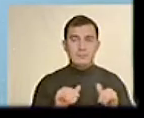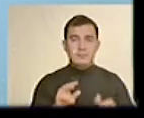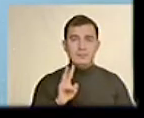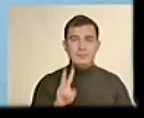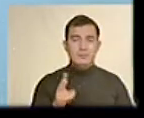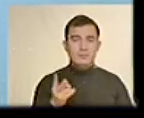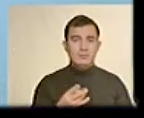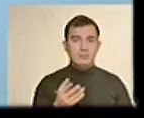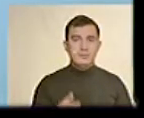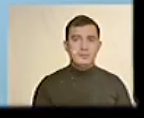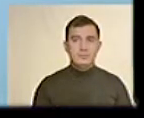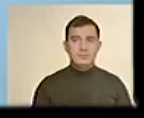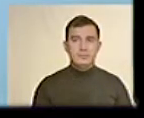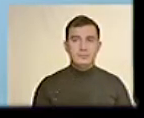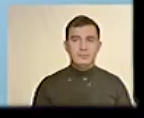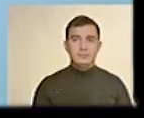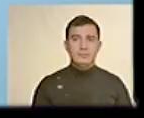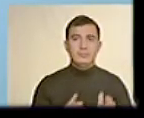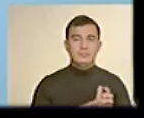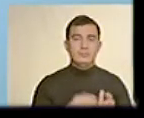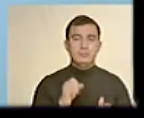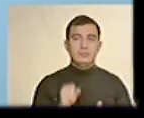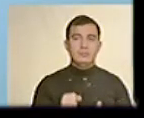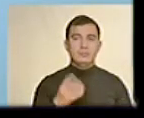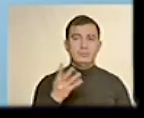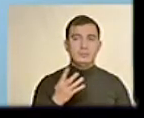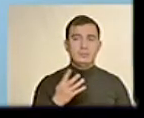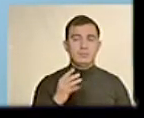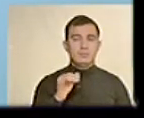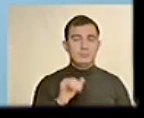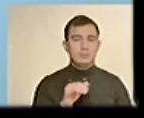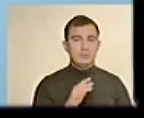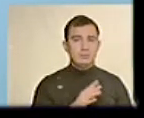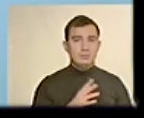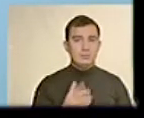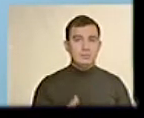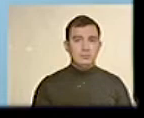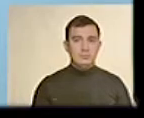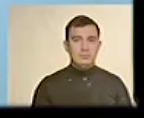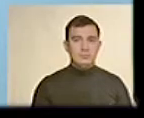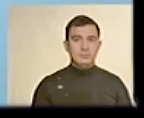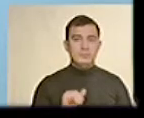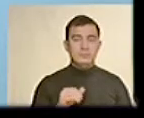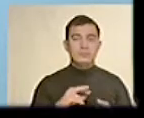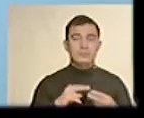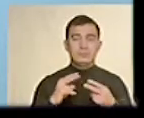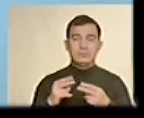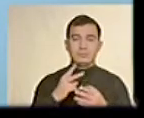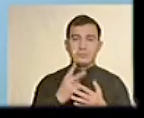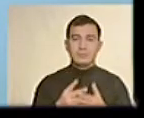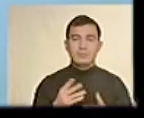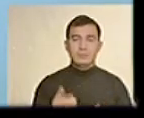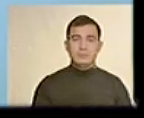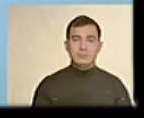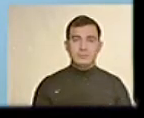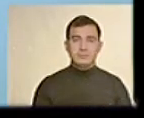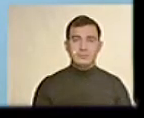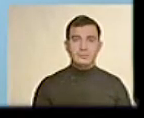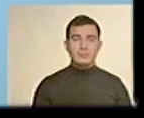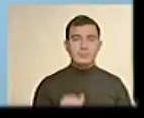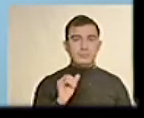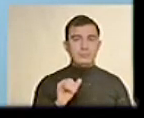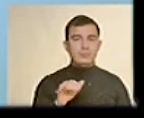kerak. 9 a ning 4-inchisi hosil bo'ladi. Mana bu yerda darajalarni ko'paytirib qo'yamiz. Bu